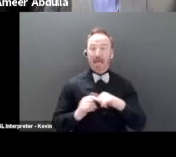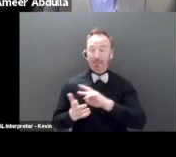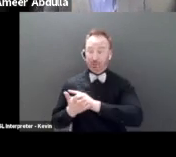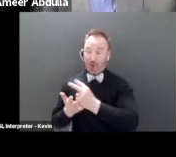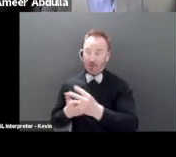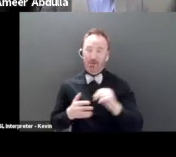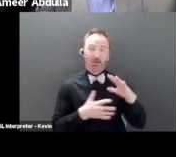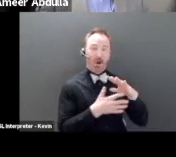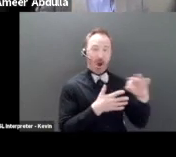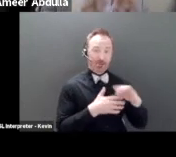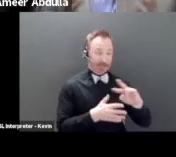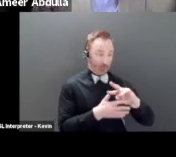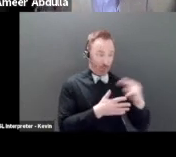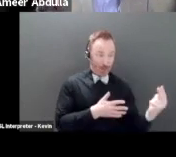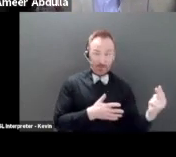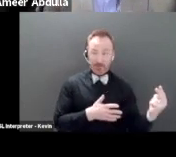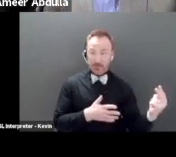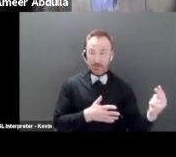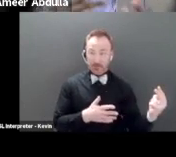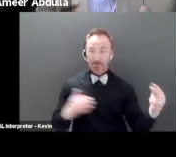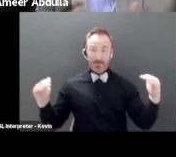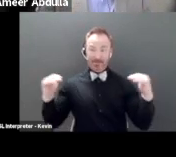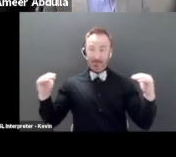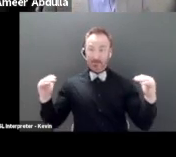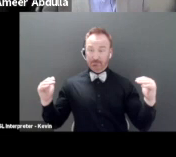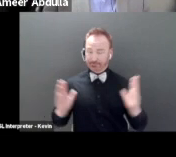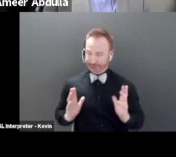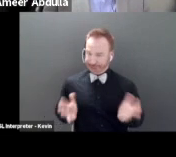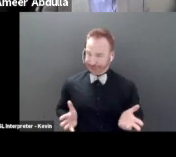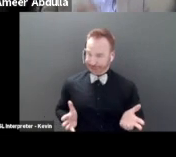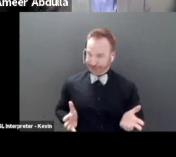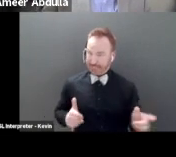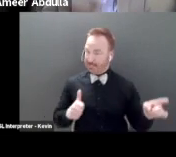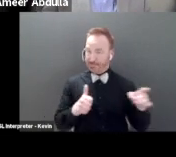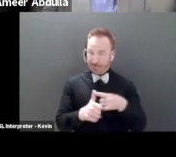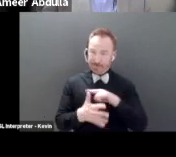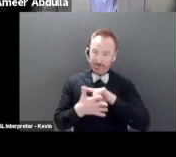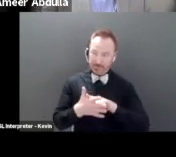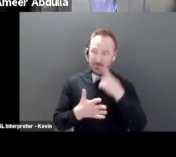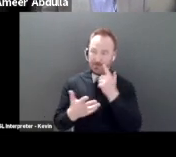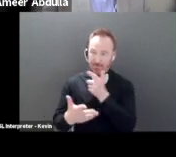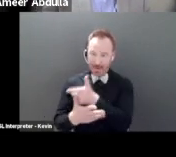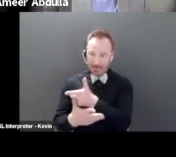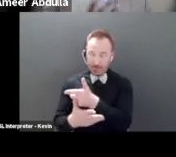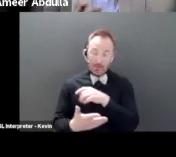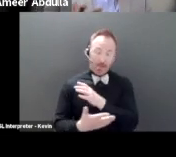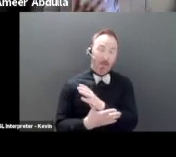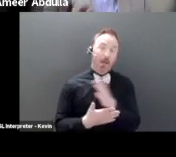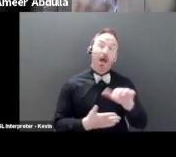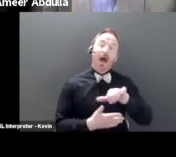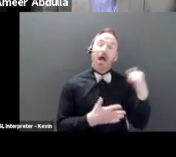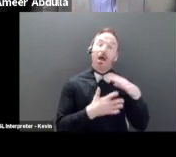option at $2 a share, you're okay. You would meet that first condition. The alternative is if the company